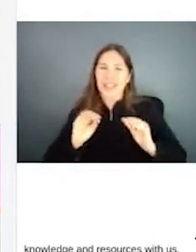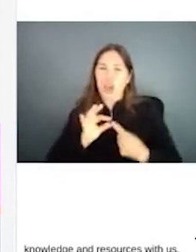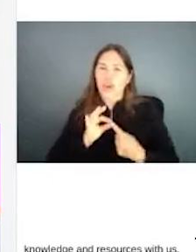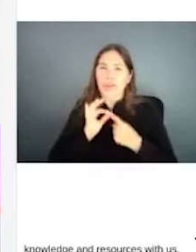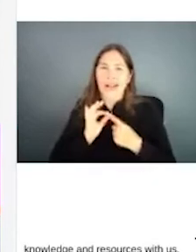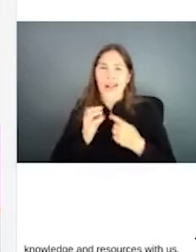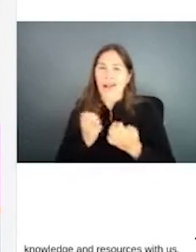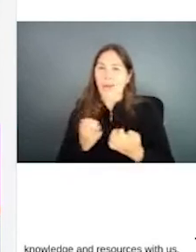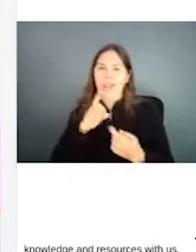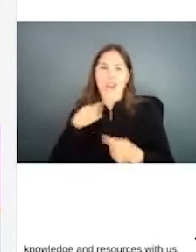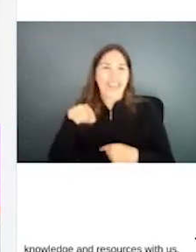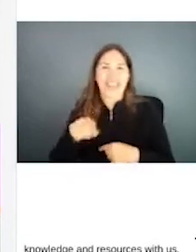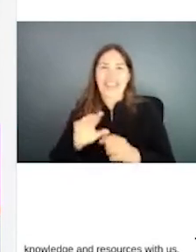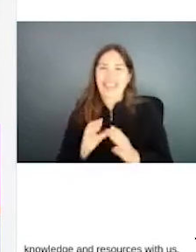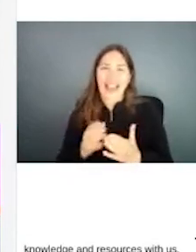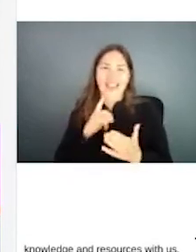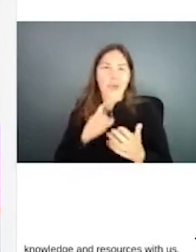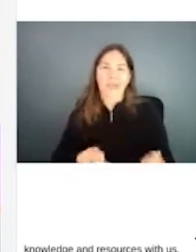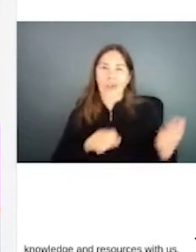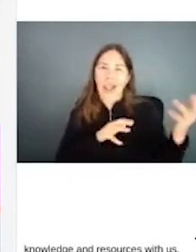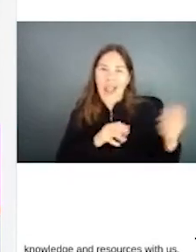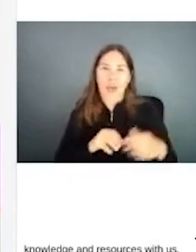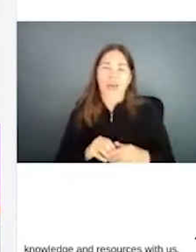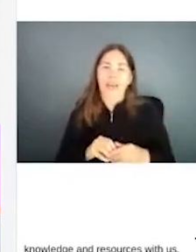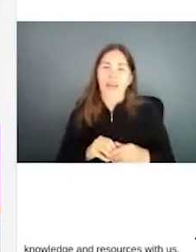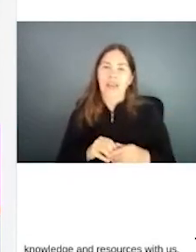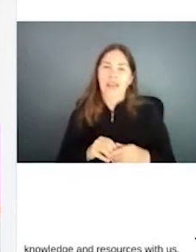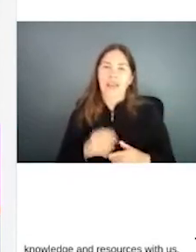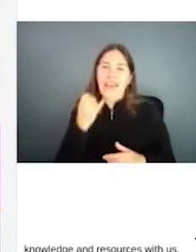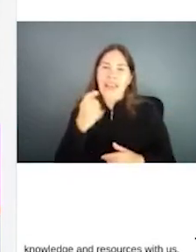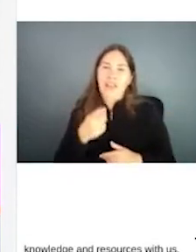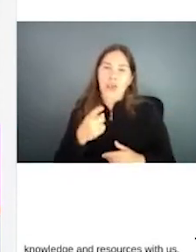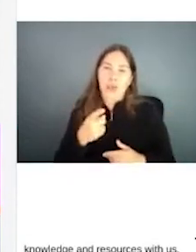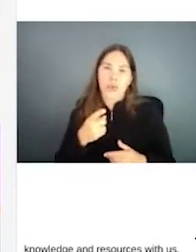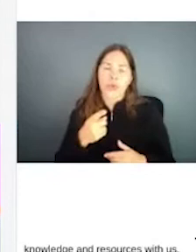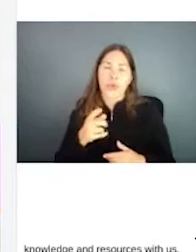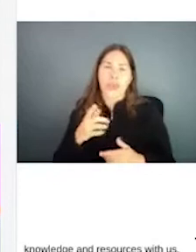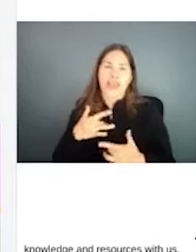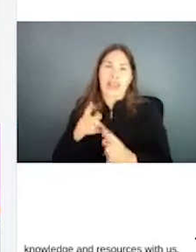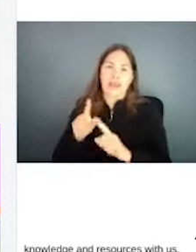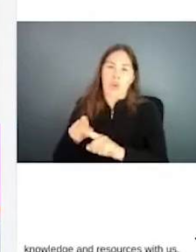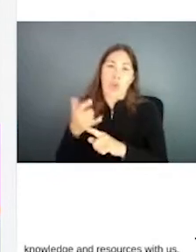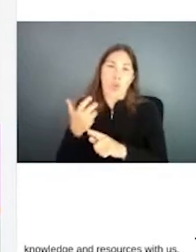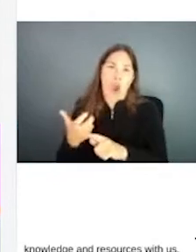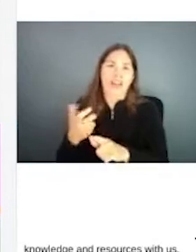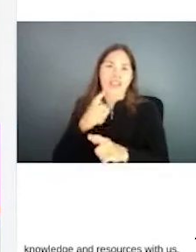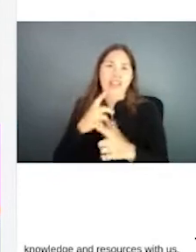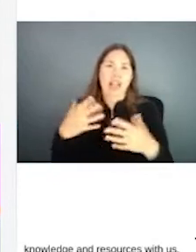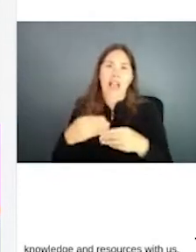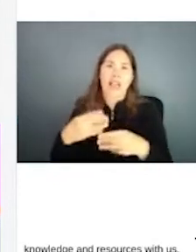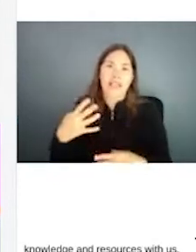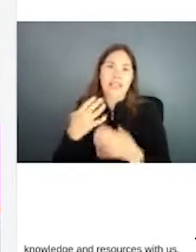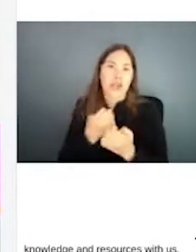equipment for this class, so I took it out. And if you attend the video presentation, you'll see there's a long list of equipment. I mean,